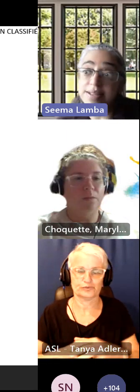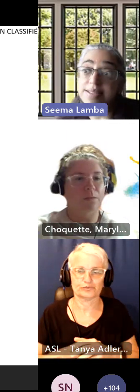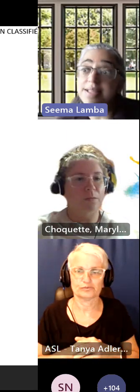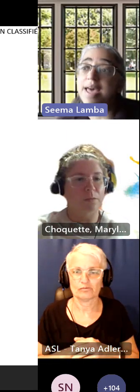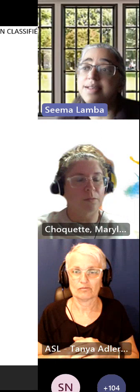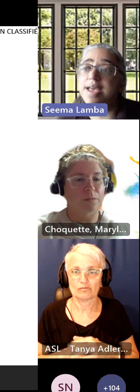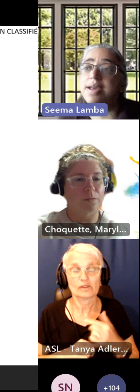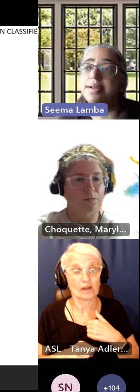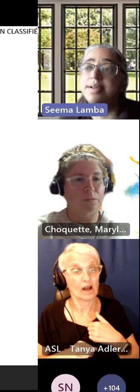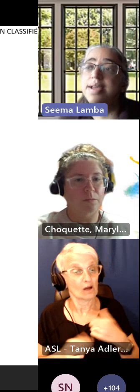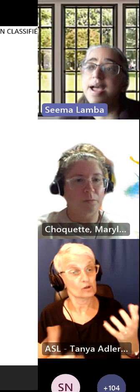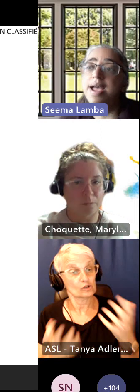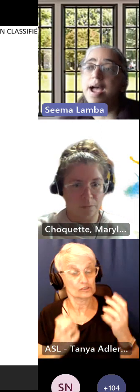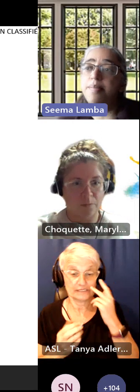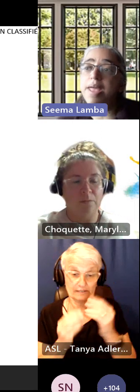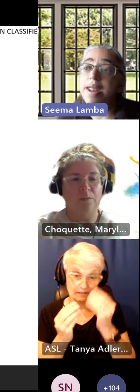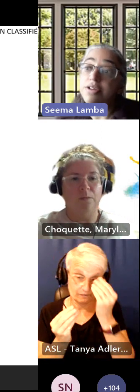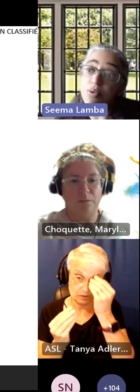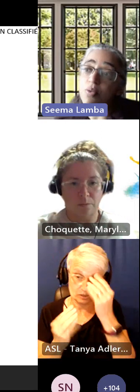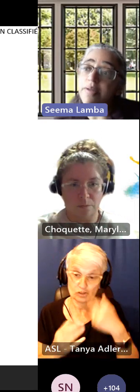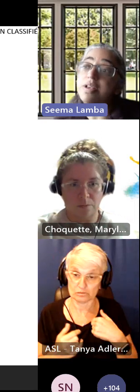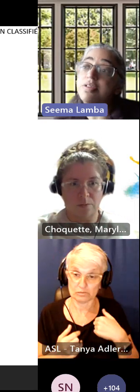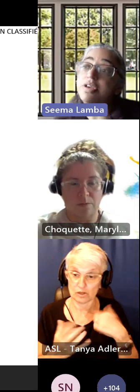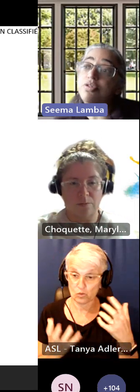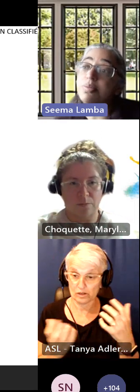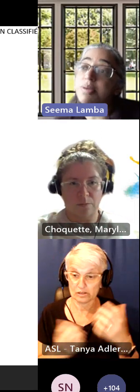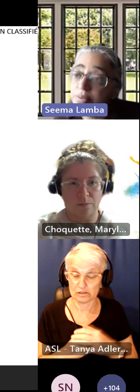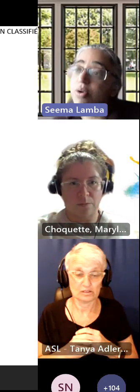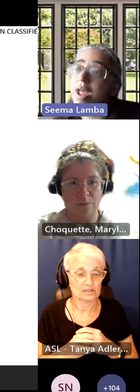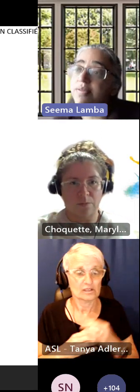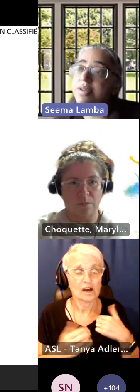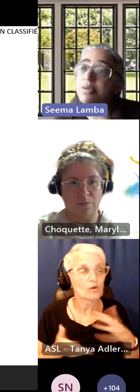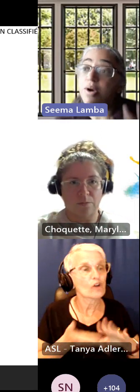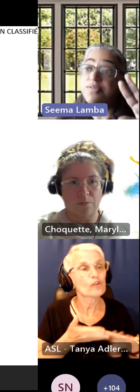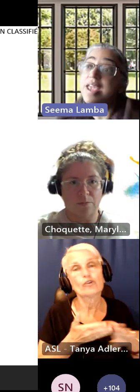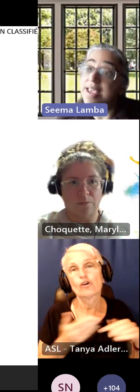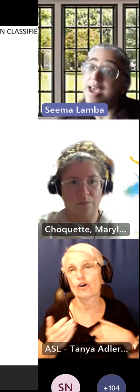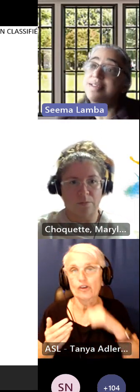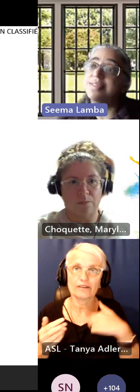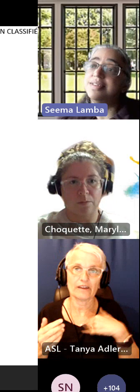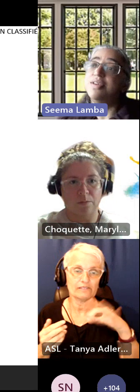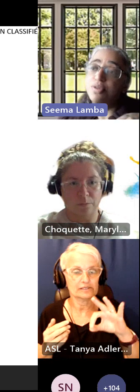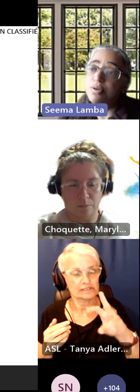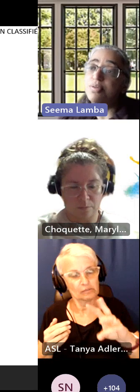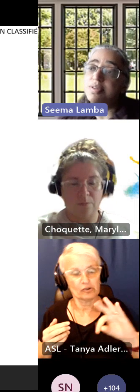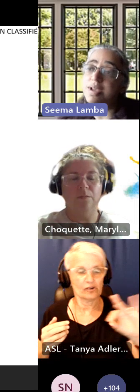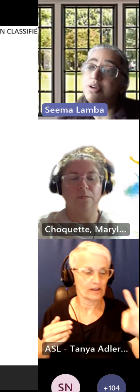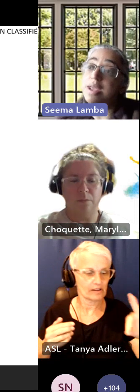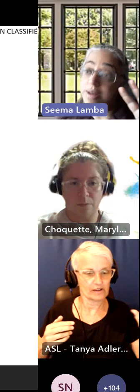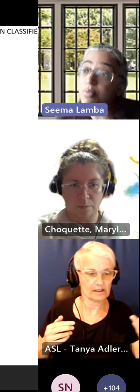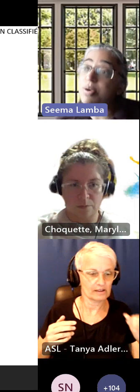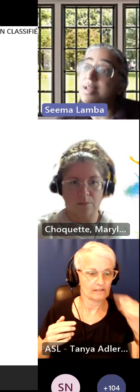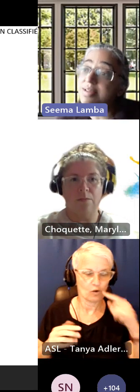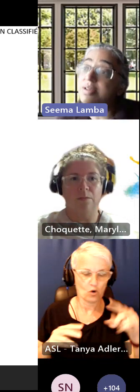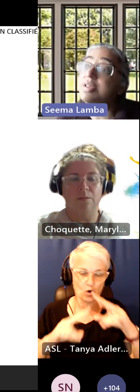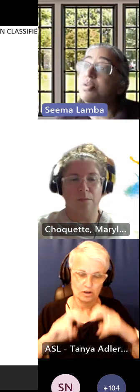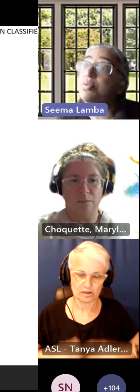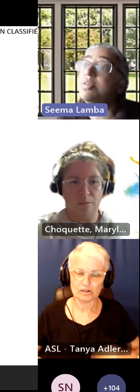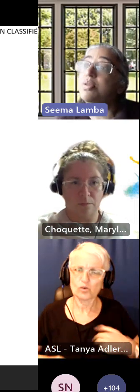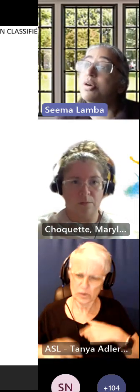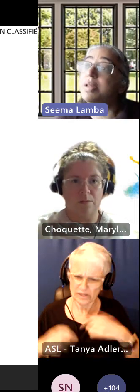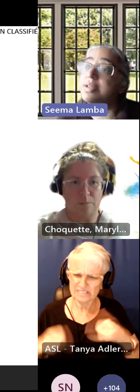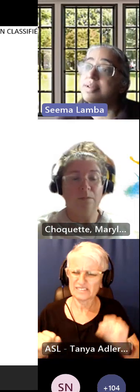I like to see that data. And I don't want the excuse to be that we don't have the WFA yet for those disaggregated data. We can